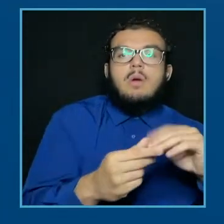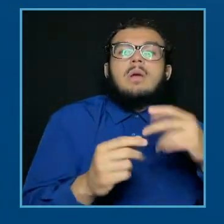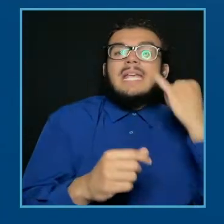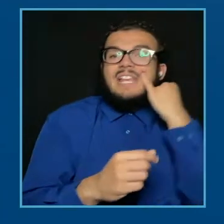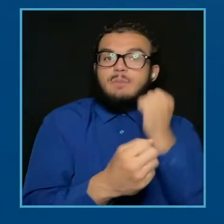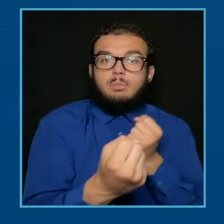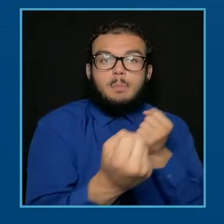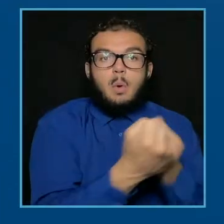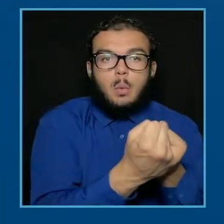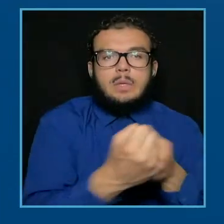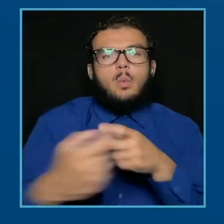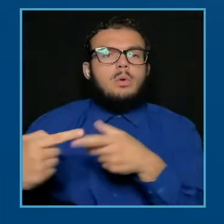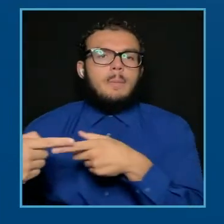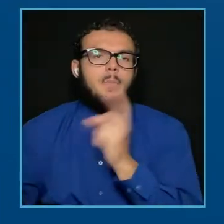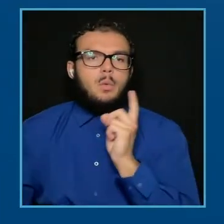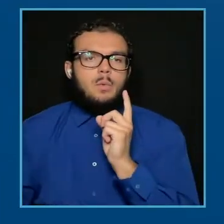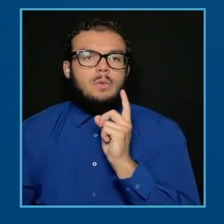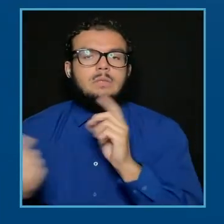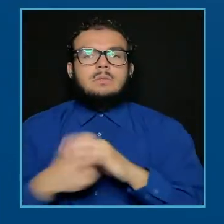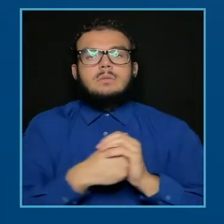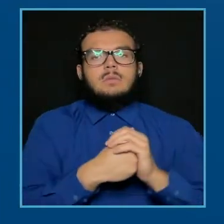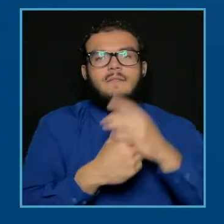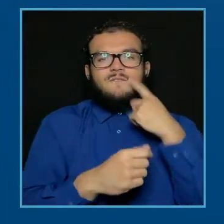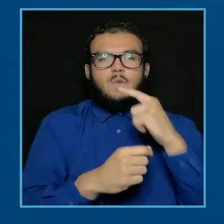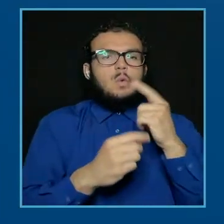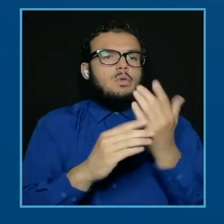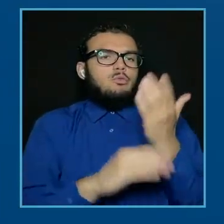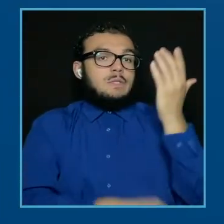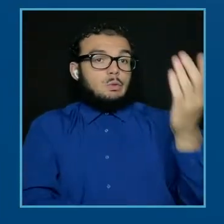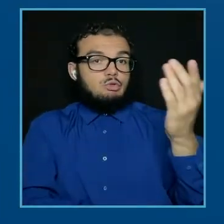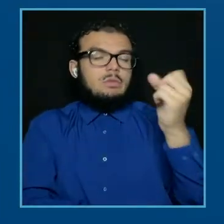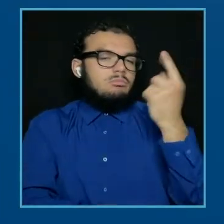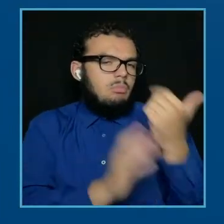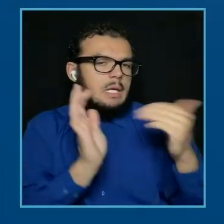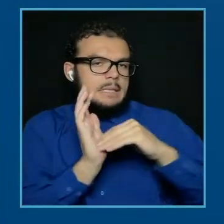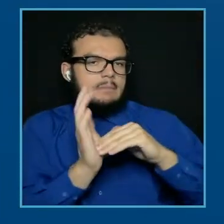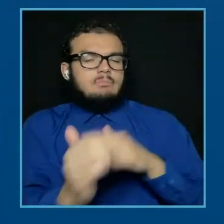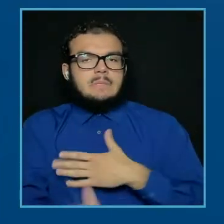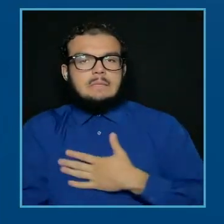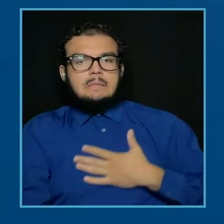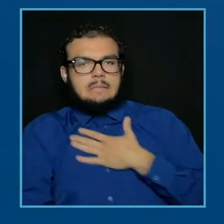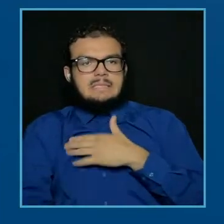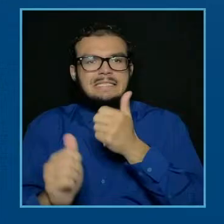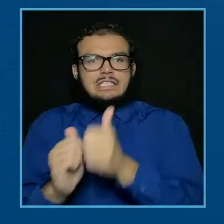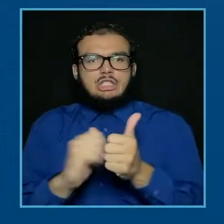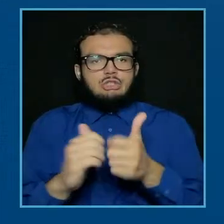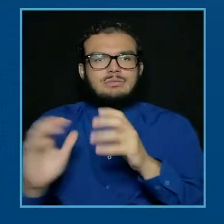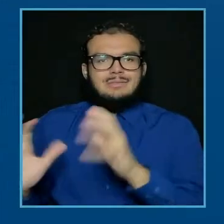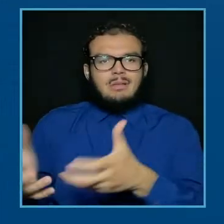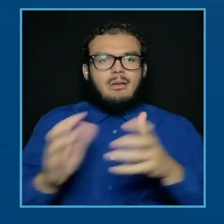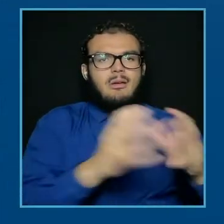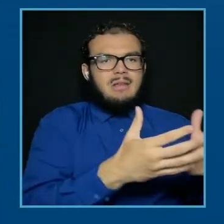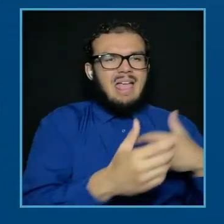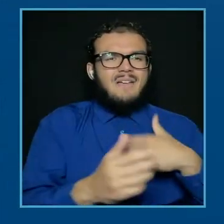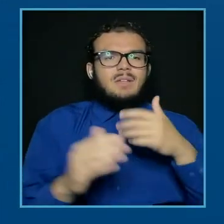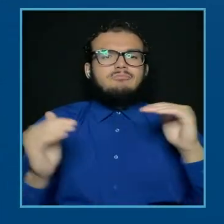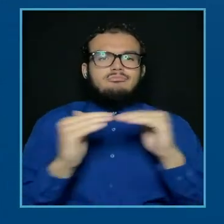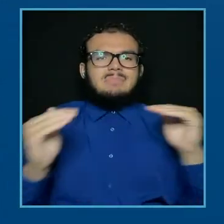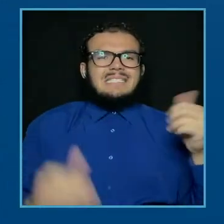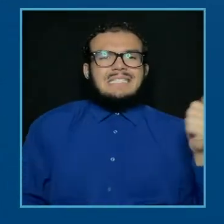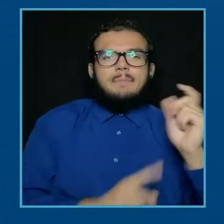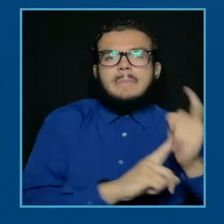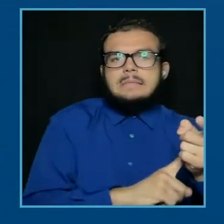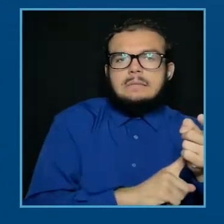are proponent or opponent for the resolution. And again, each side has 10 minutes. I don't know if we